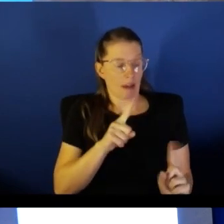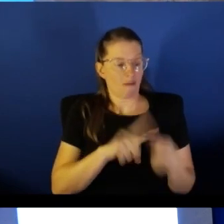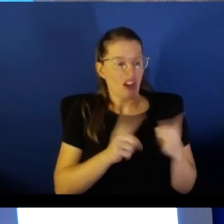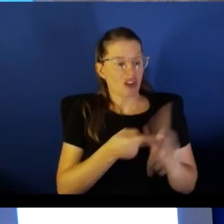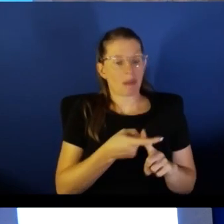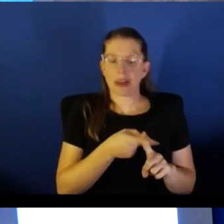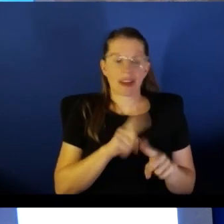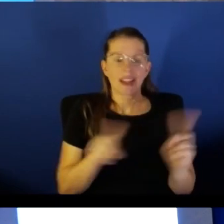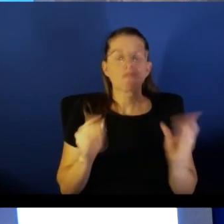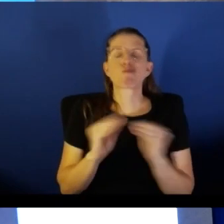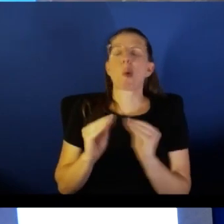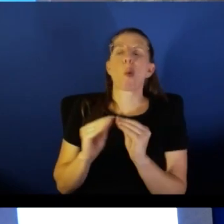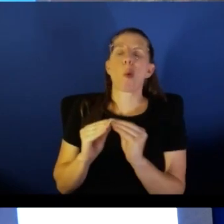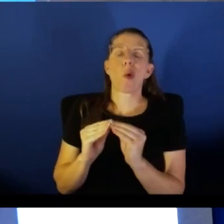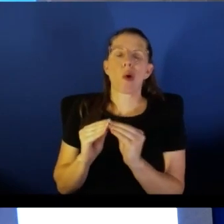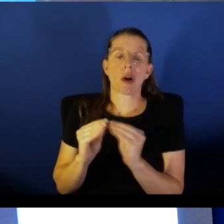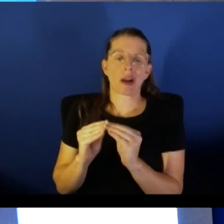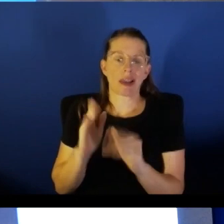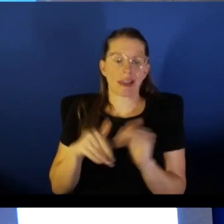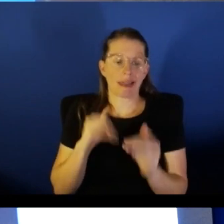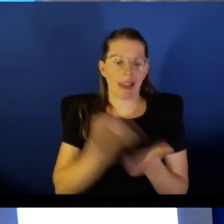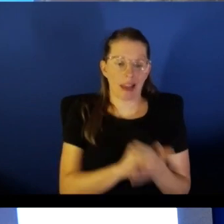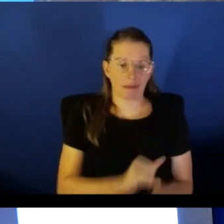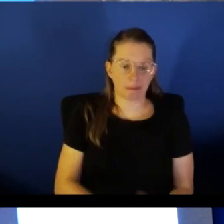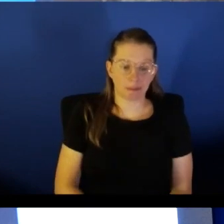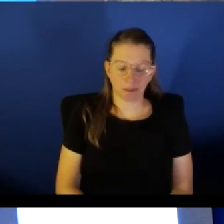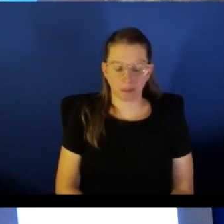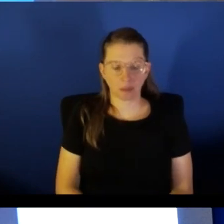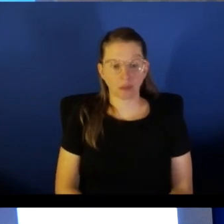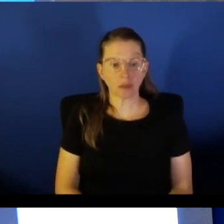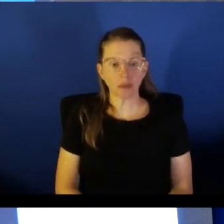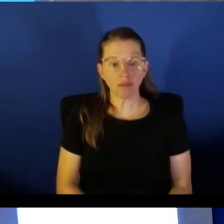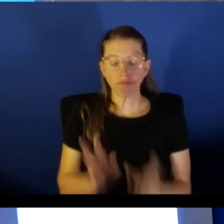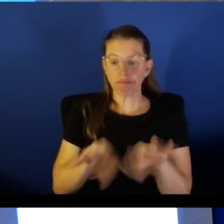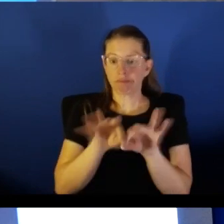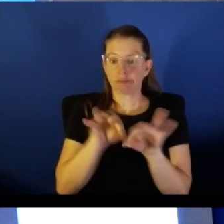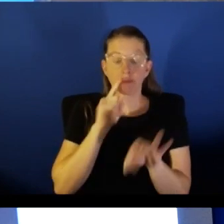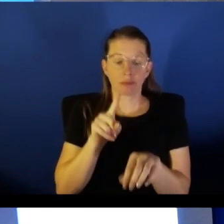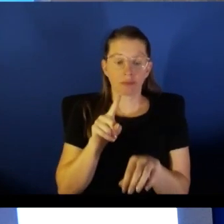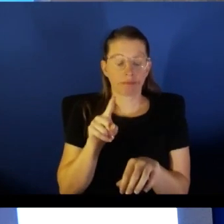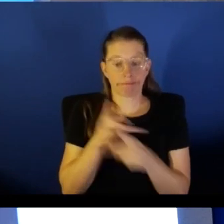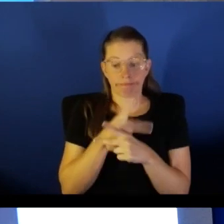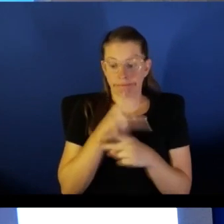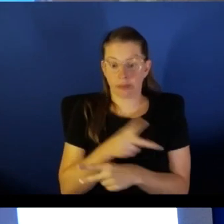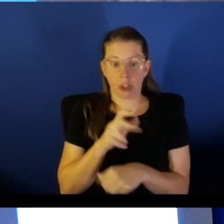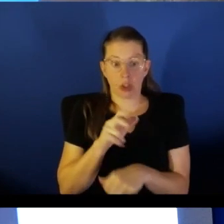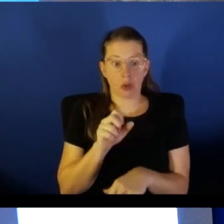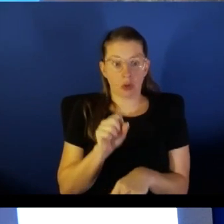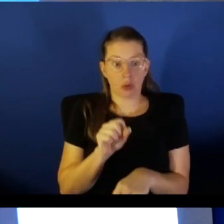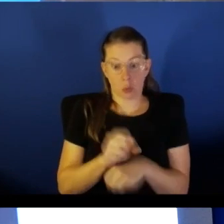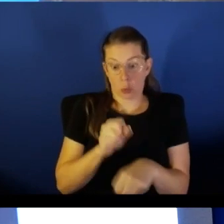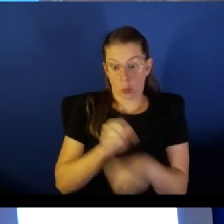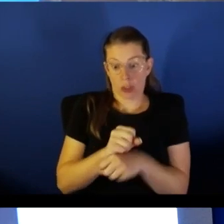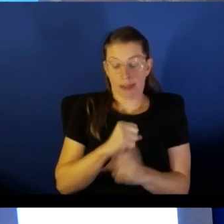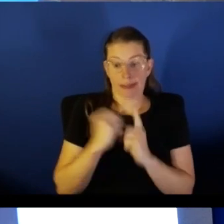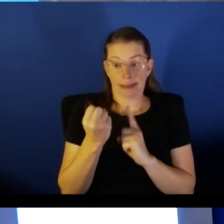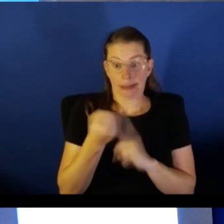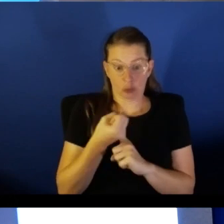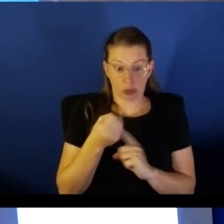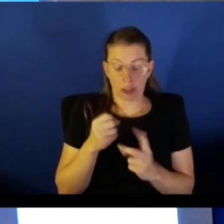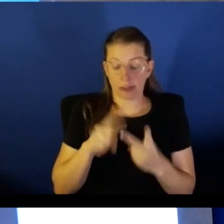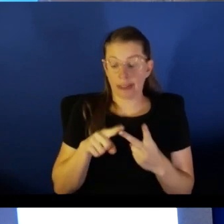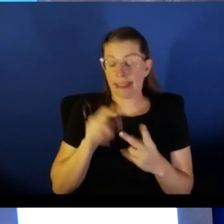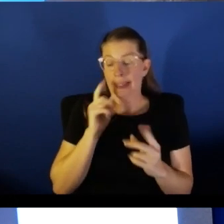so these things are incredibly important for navigating your work situation,